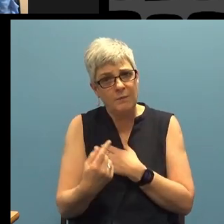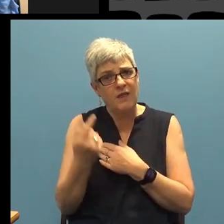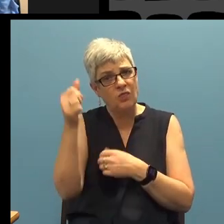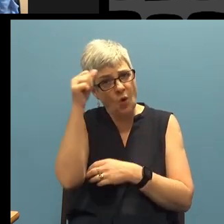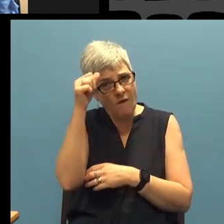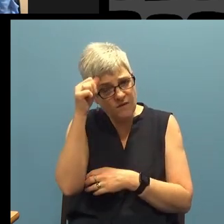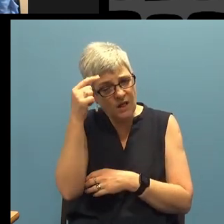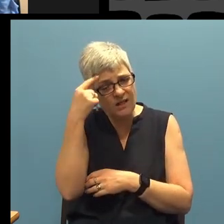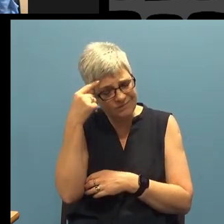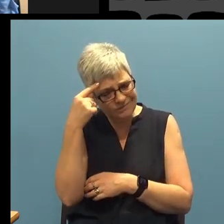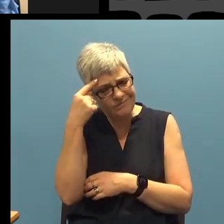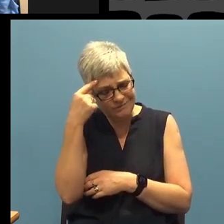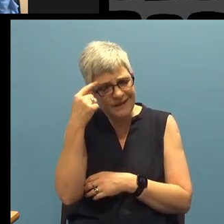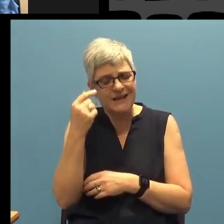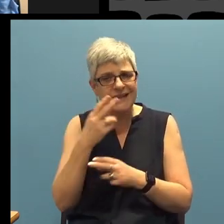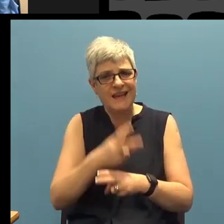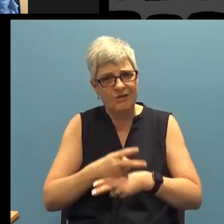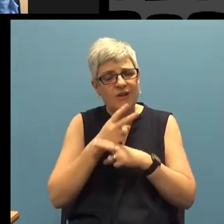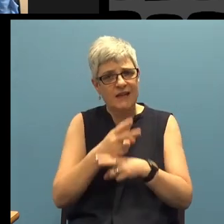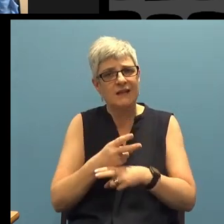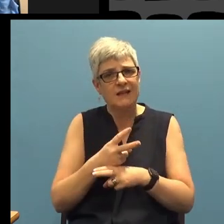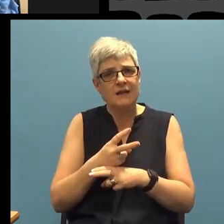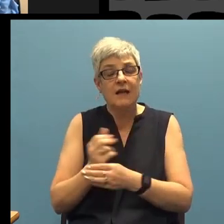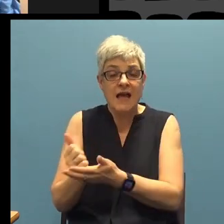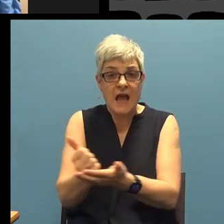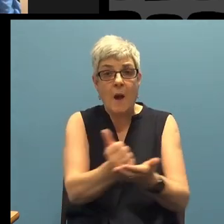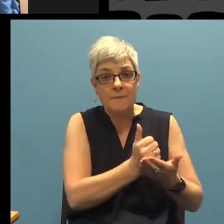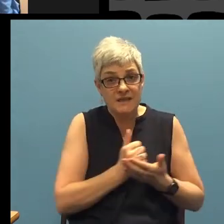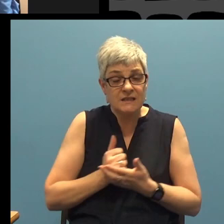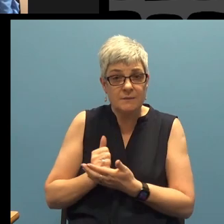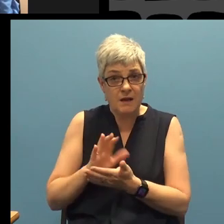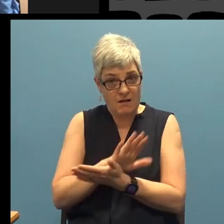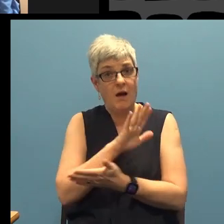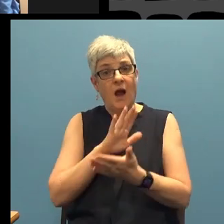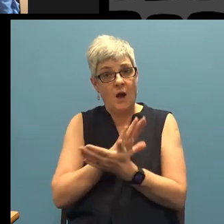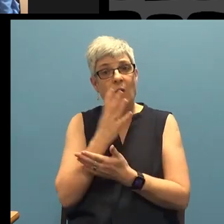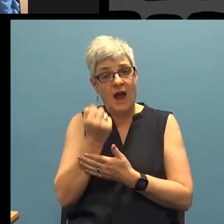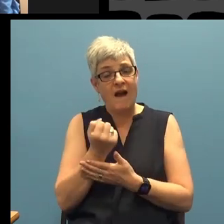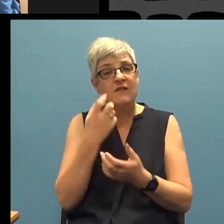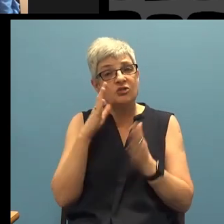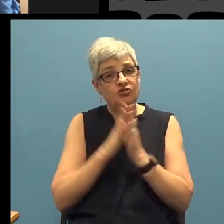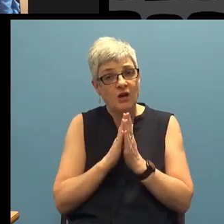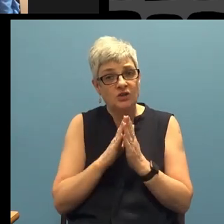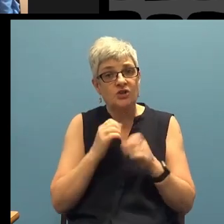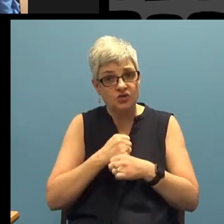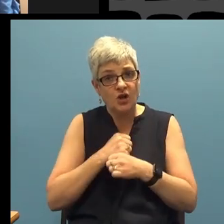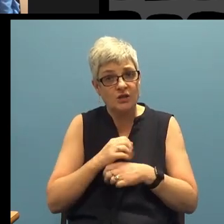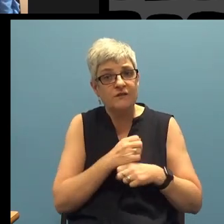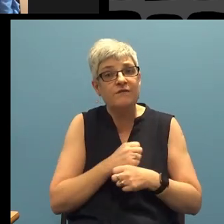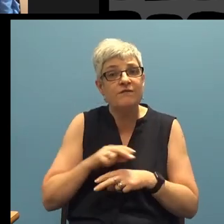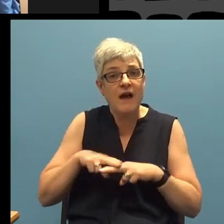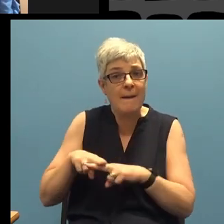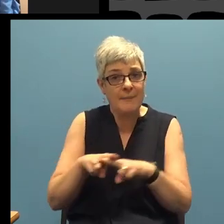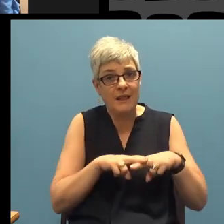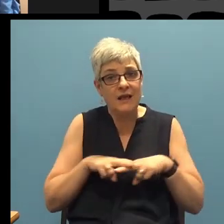for them. Help us to be grateful that we have our church family during this time.